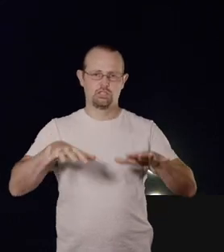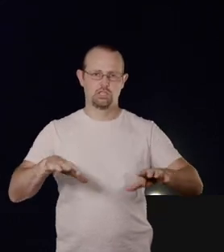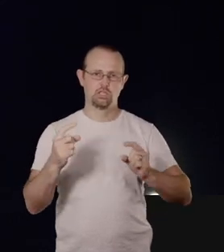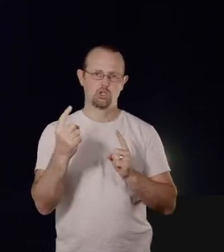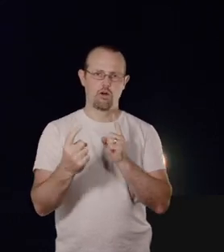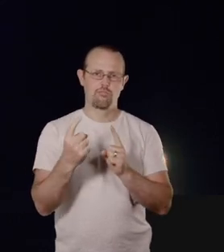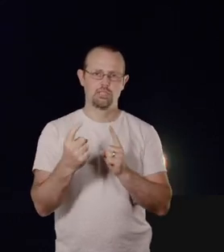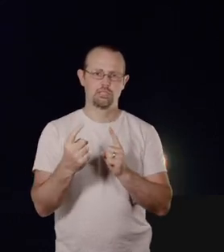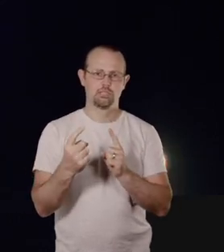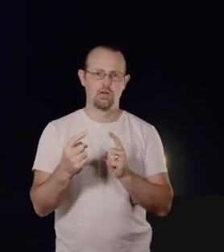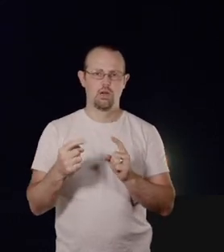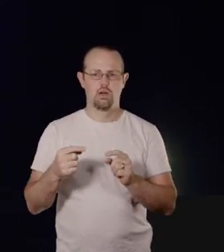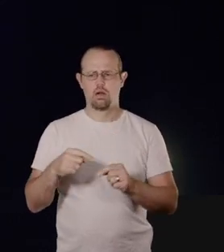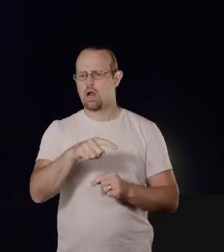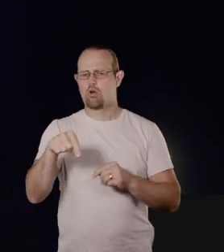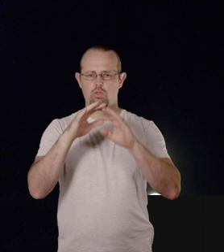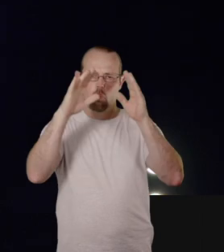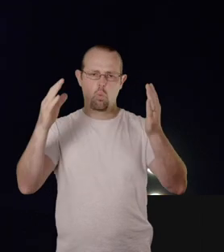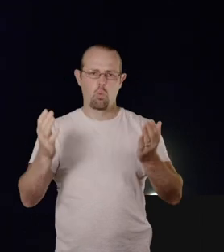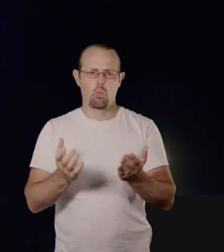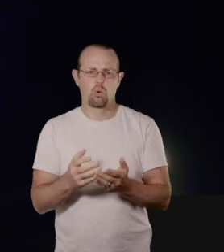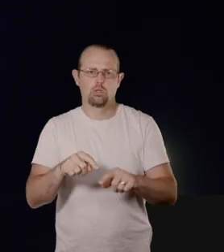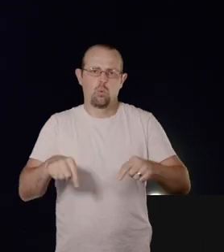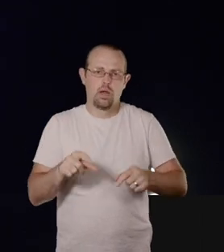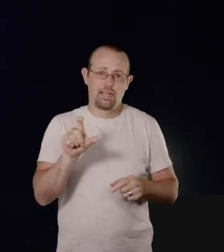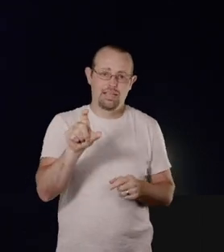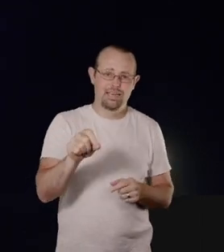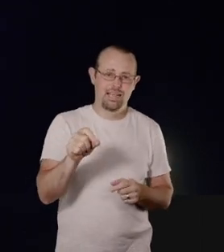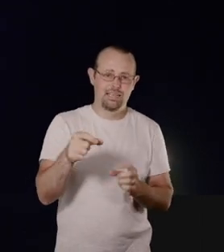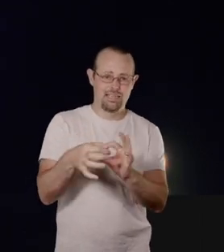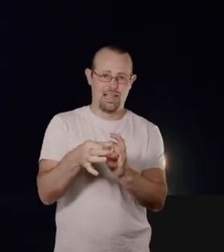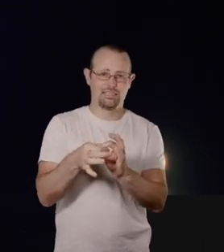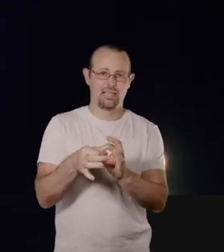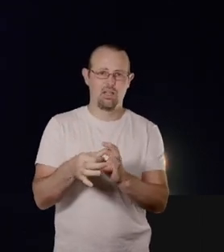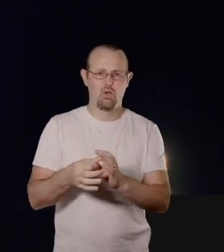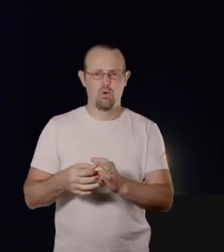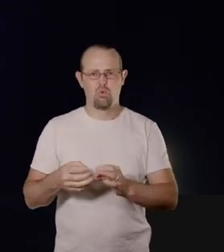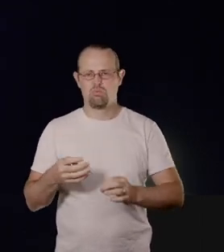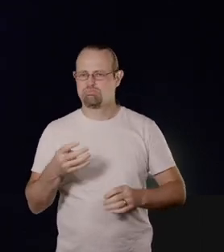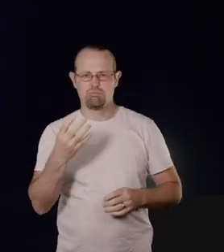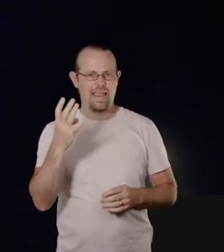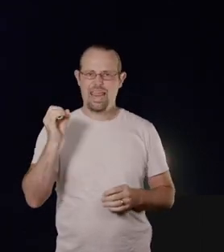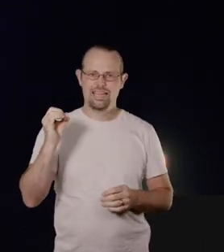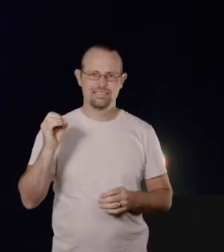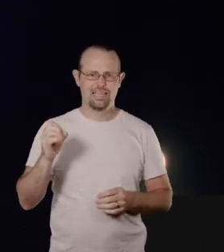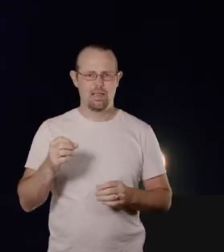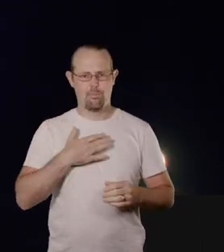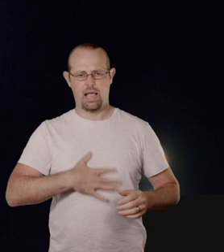80 pastors, including our own pastors. And I have a list of 32 countries here, Canada,